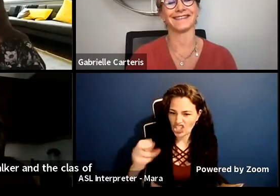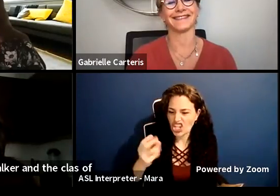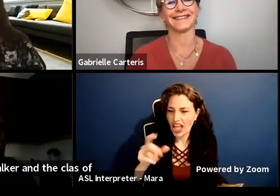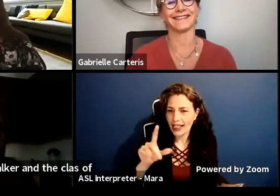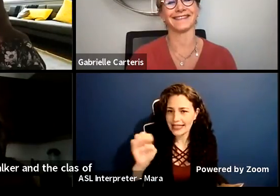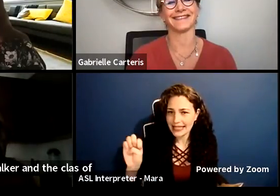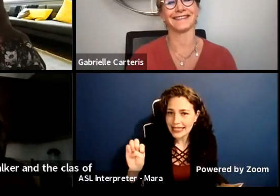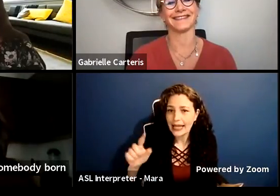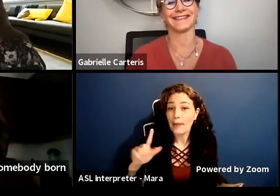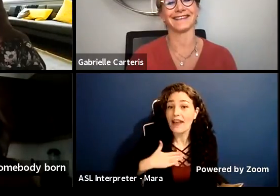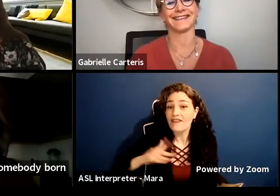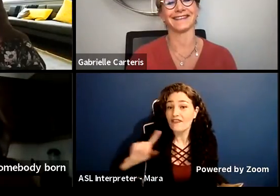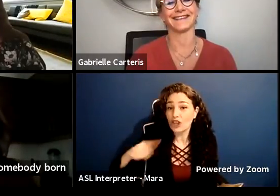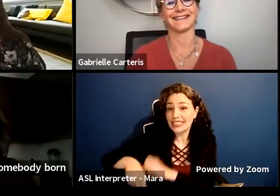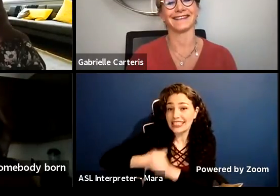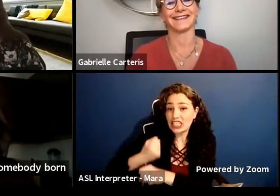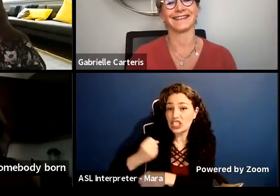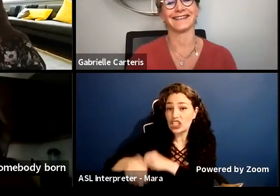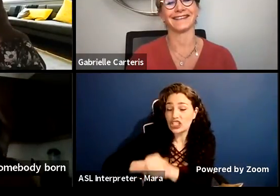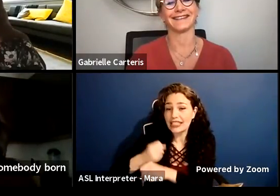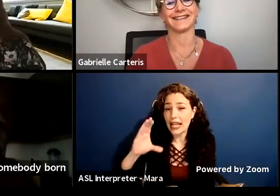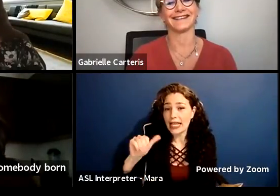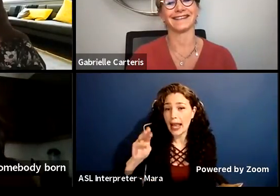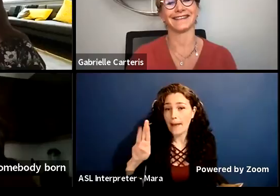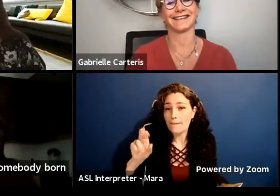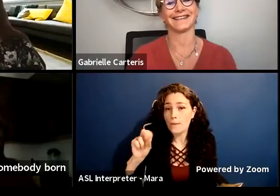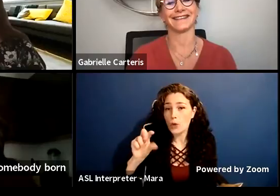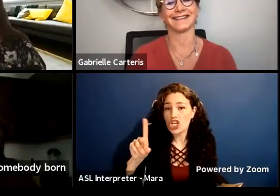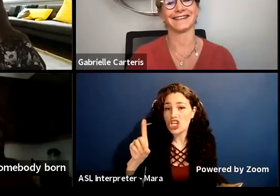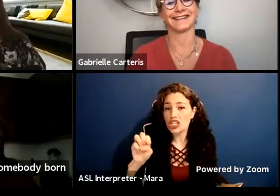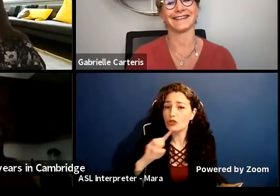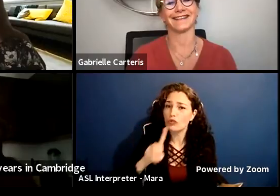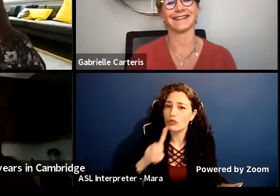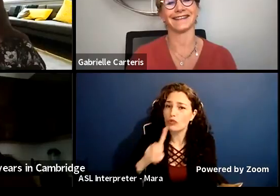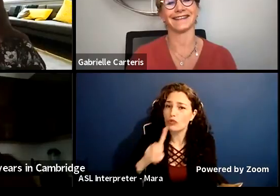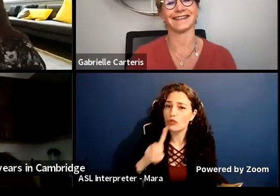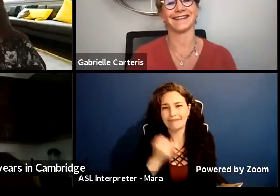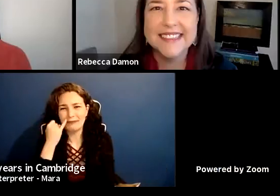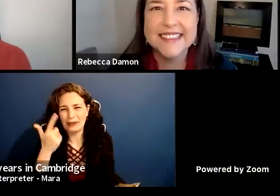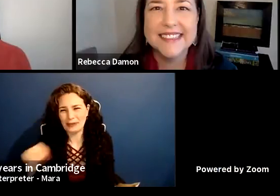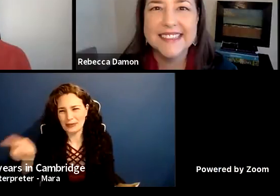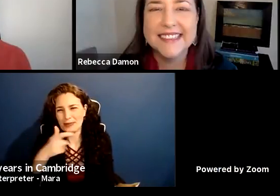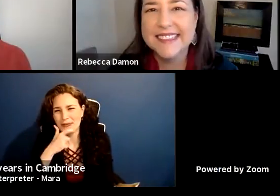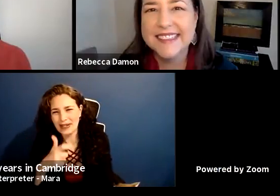years in Cambridge, it means a lot to me that you're watching. So hello, everybody.